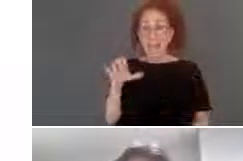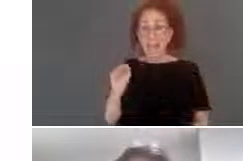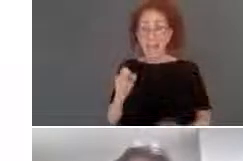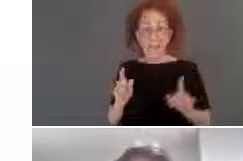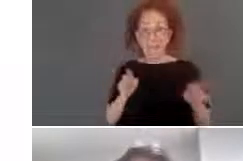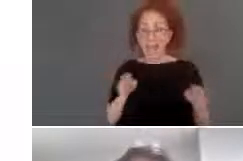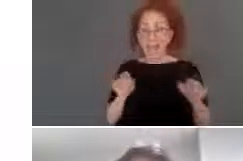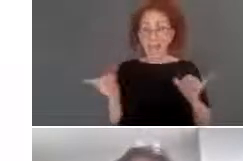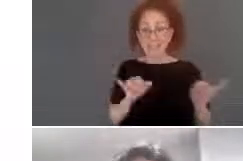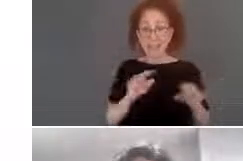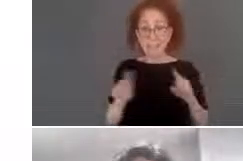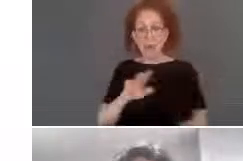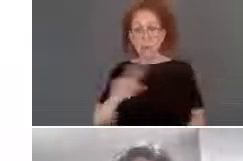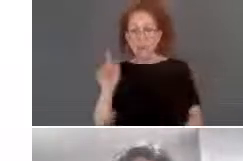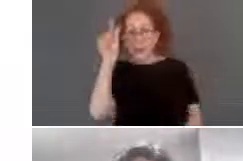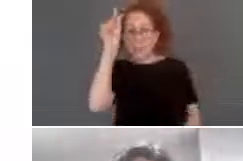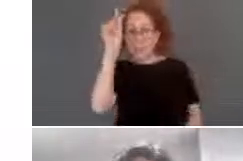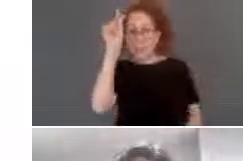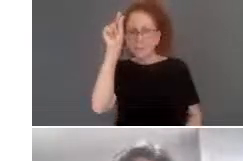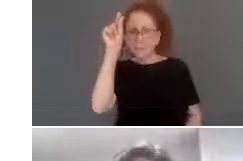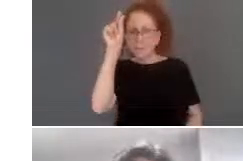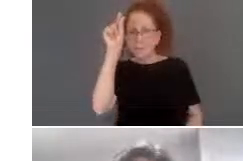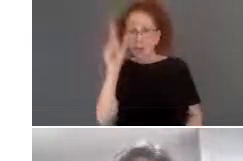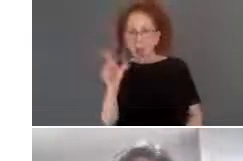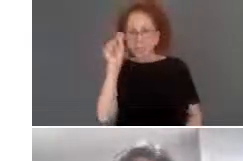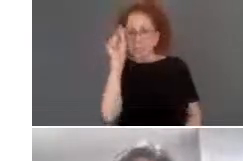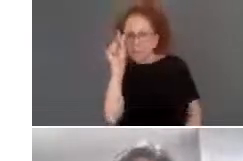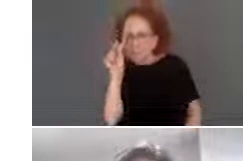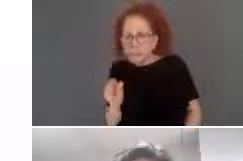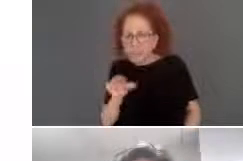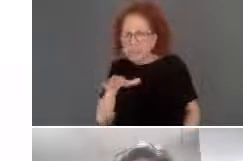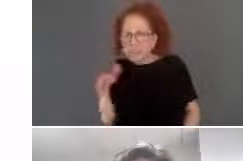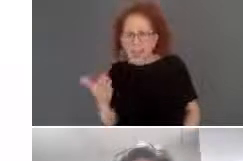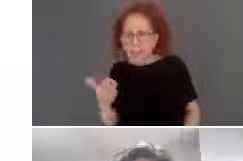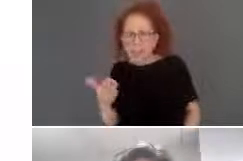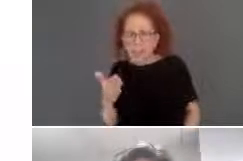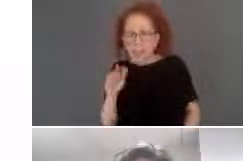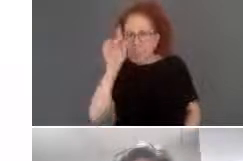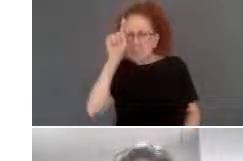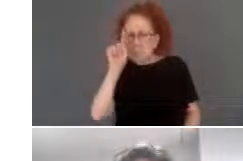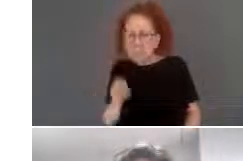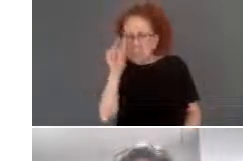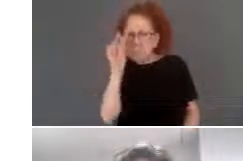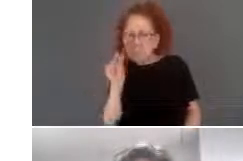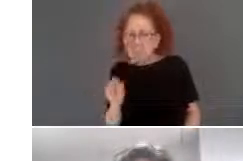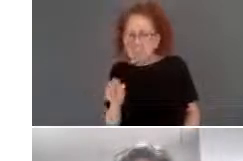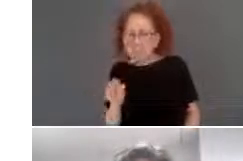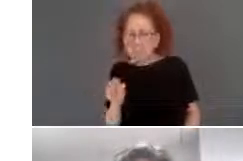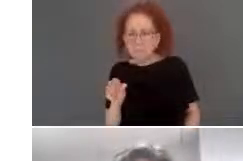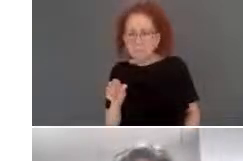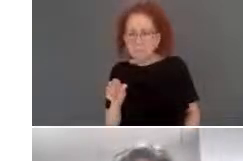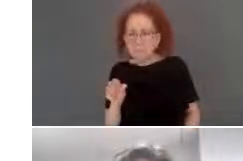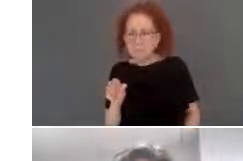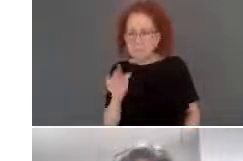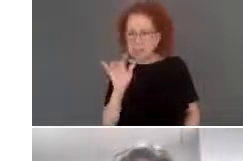But then if you look at the right side, you see the deaths barely budge really. And that's really